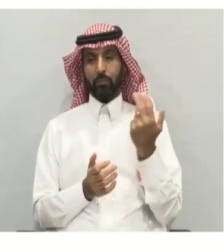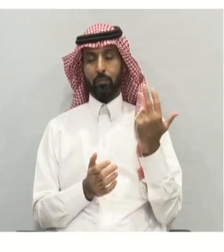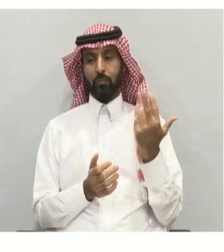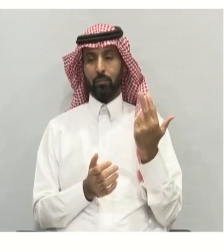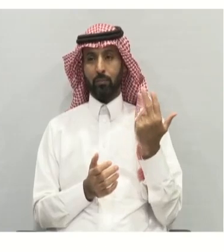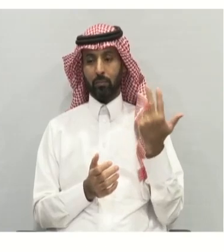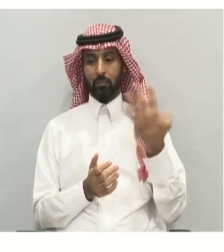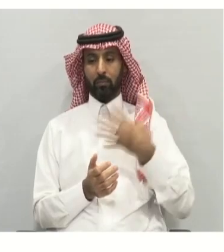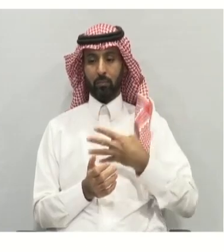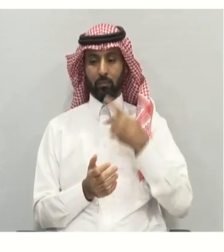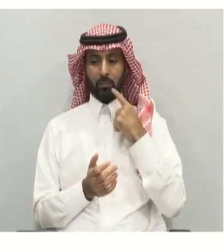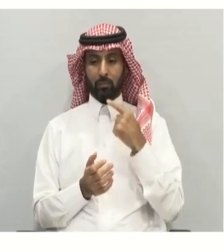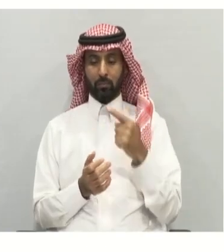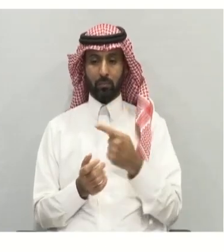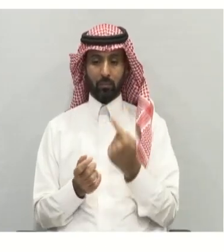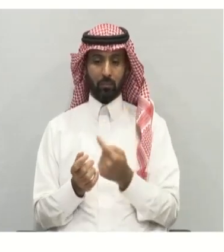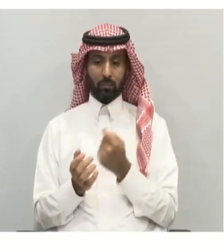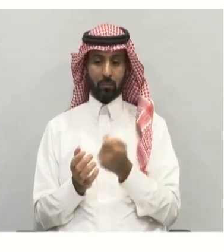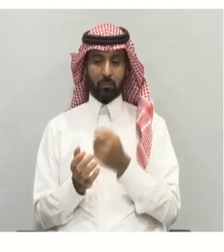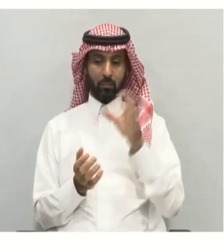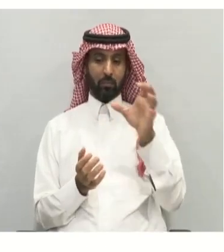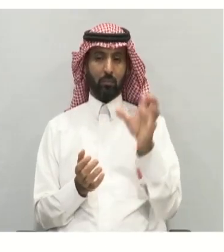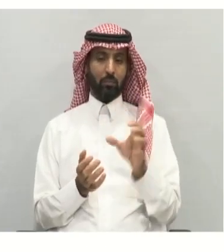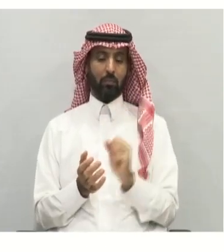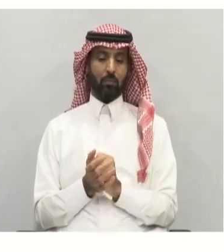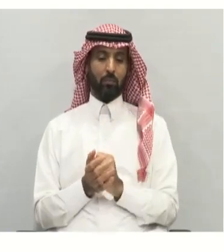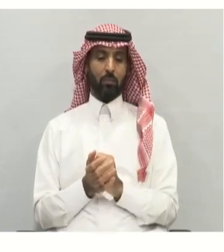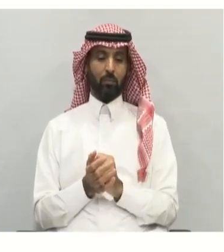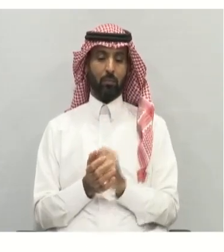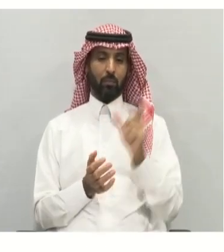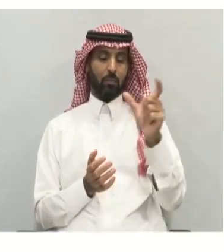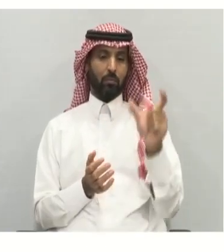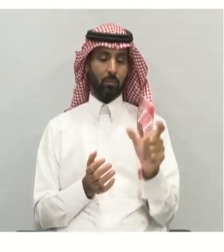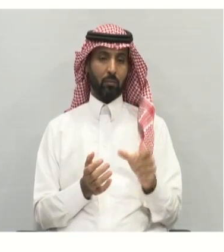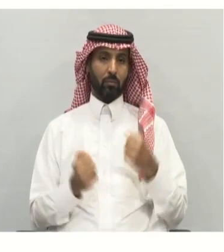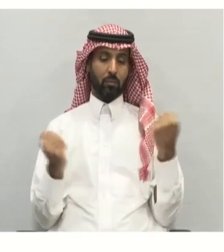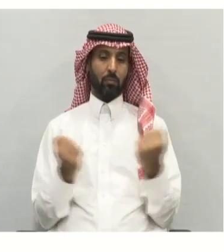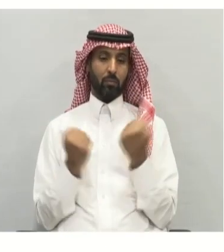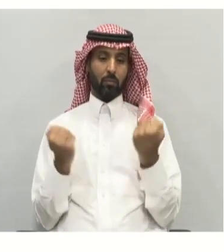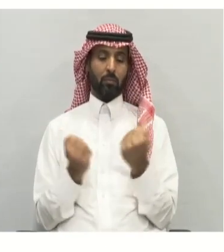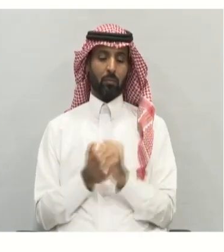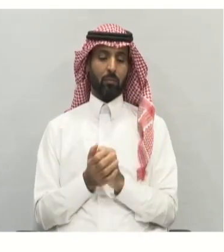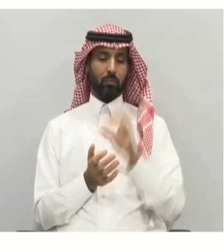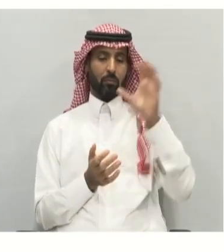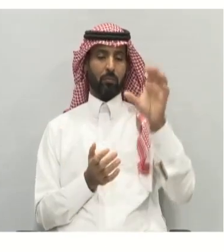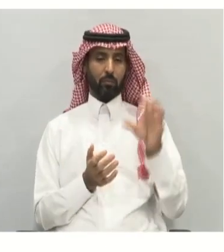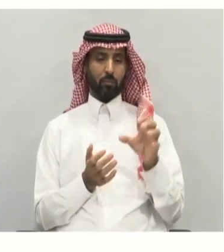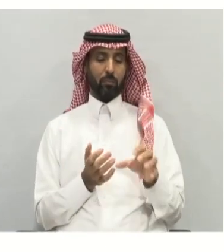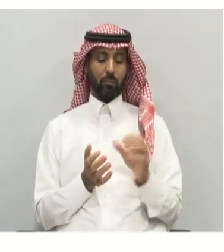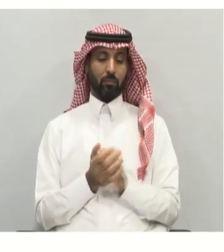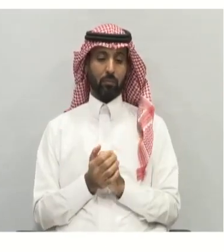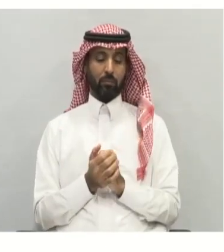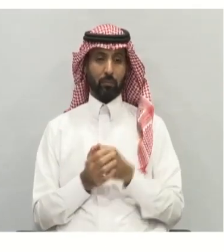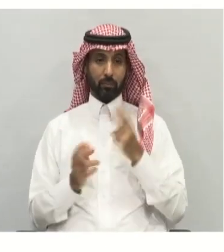in different countries. And we fill in this, exercise with these vocabularies